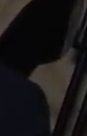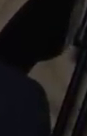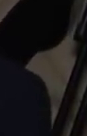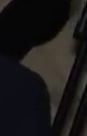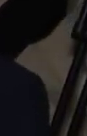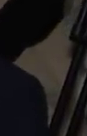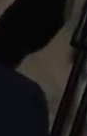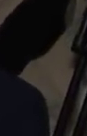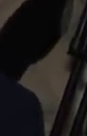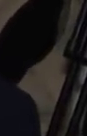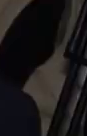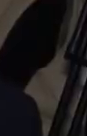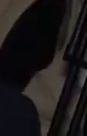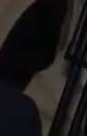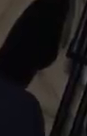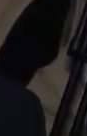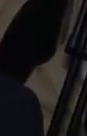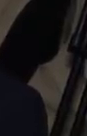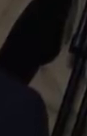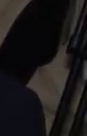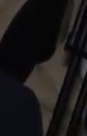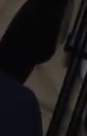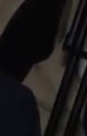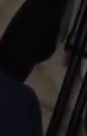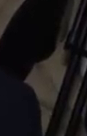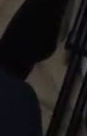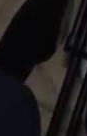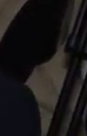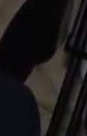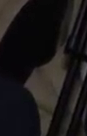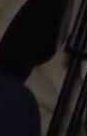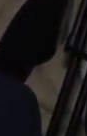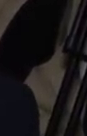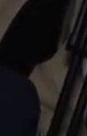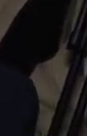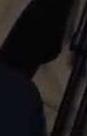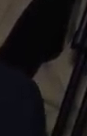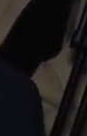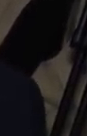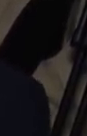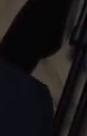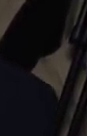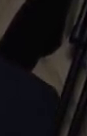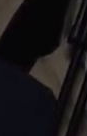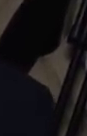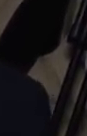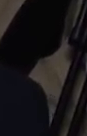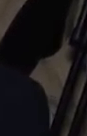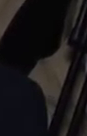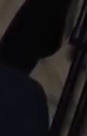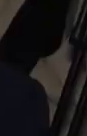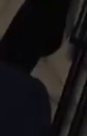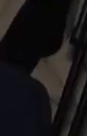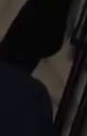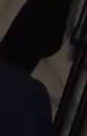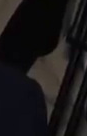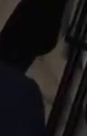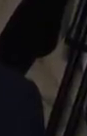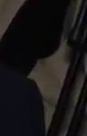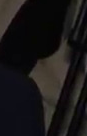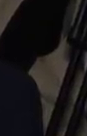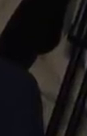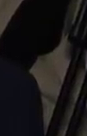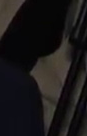any reports around that issue? And the other question is to improve the electoral